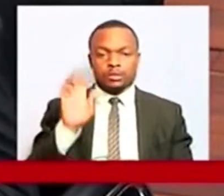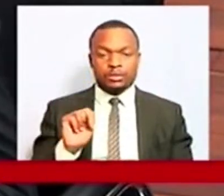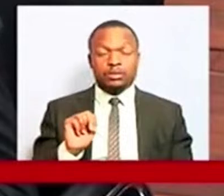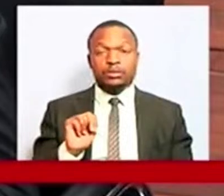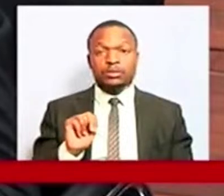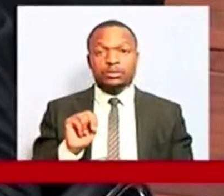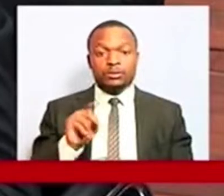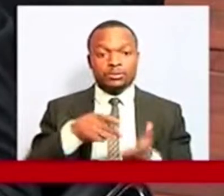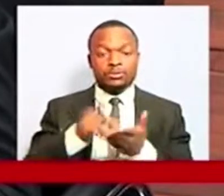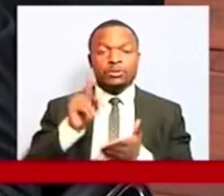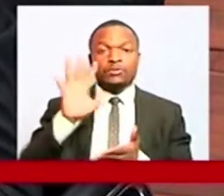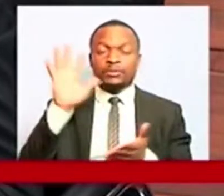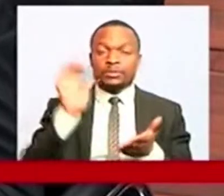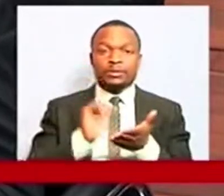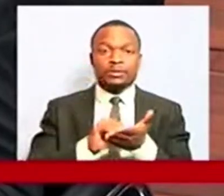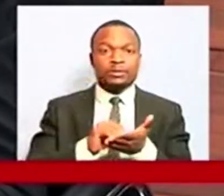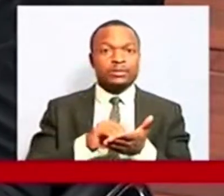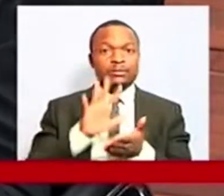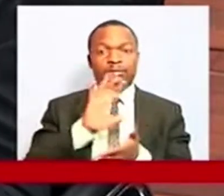5,596.